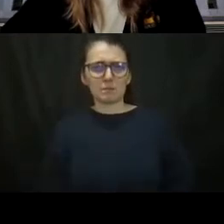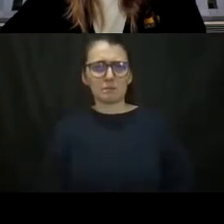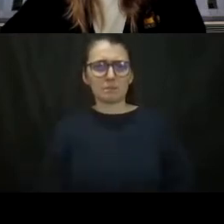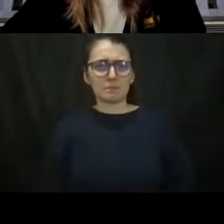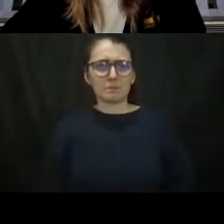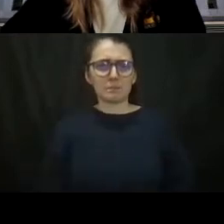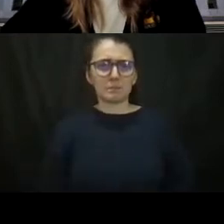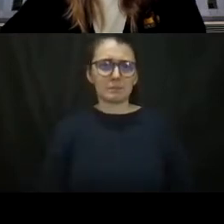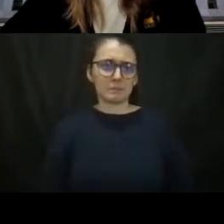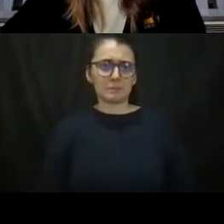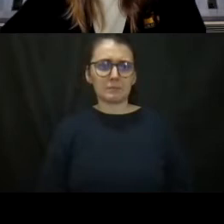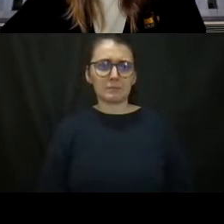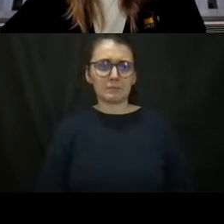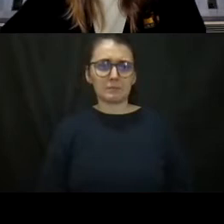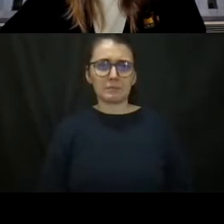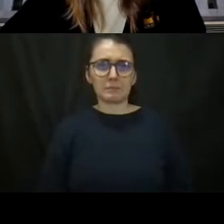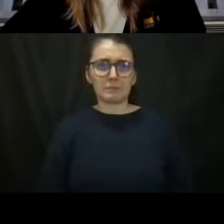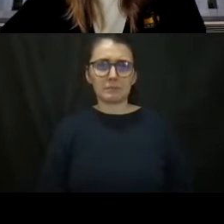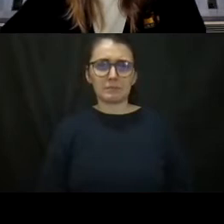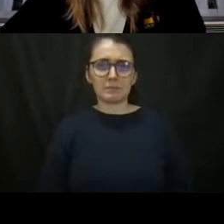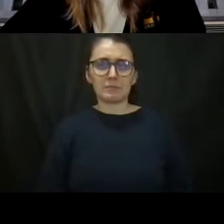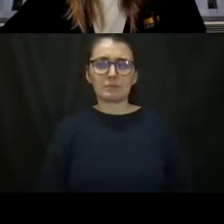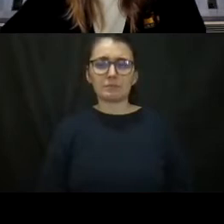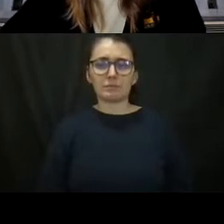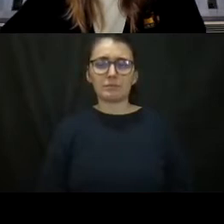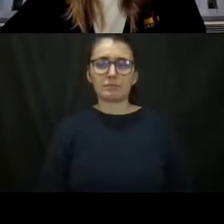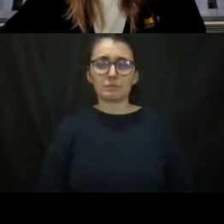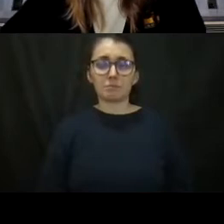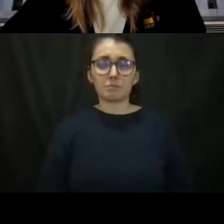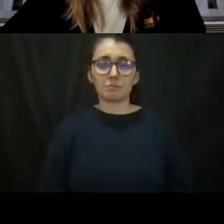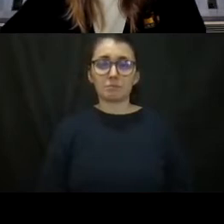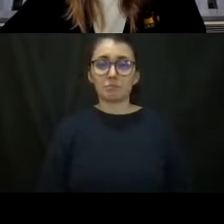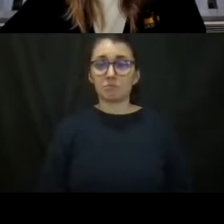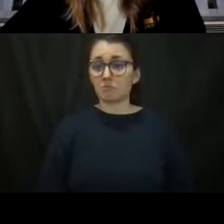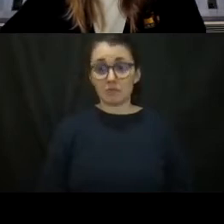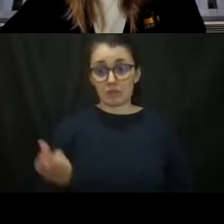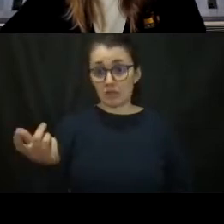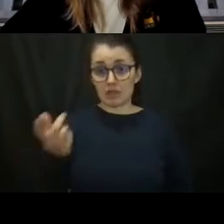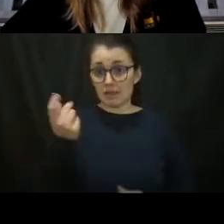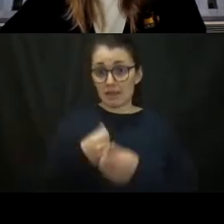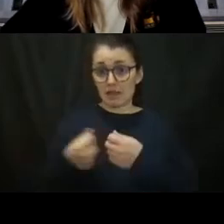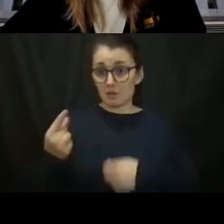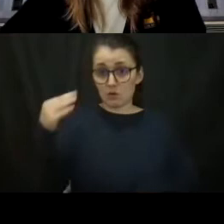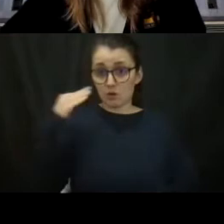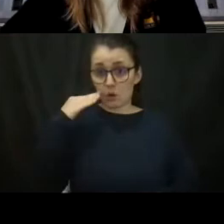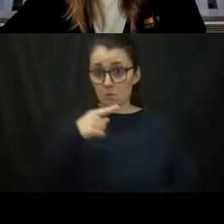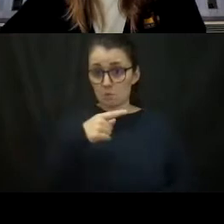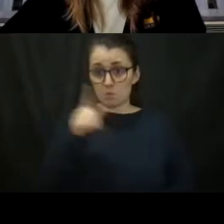I'm going to try to call on someone I haven't called on yet. Do I see anybody with a hand who might know where McCall is standing?